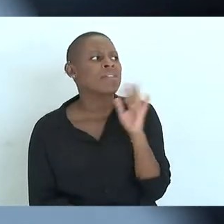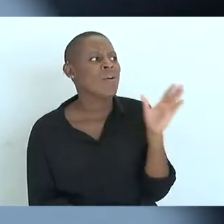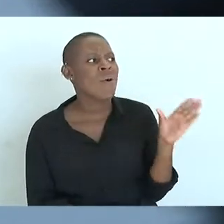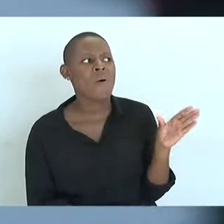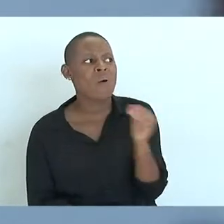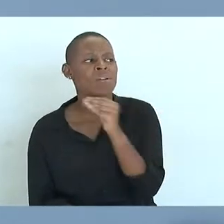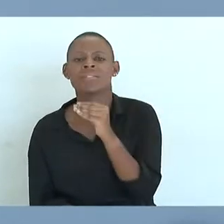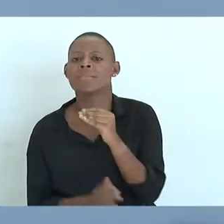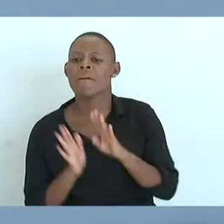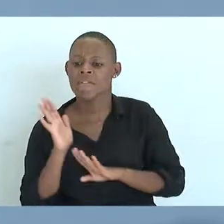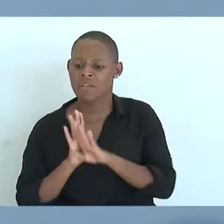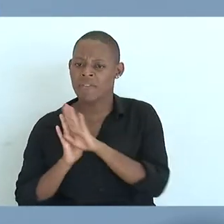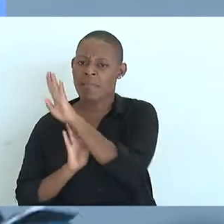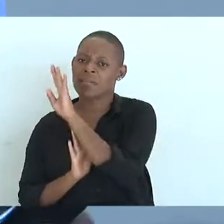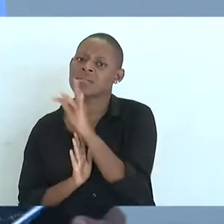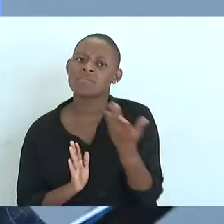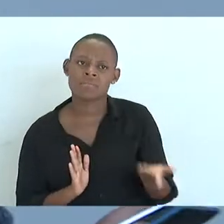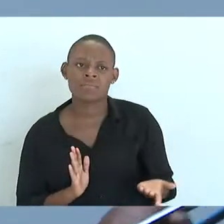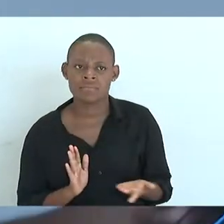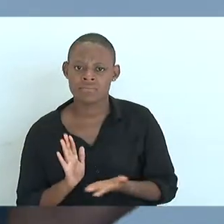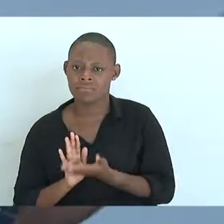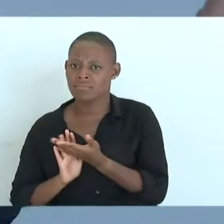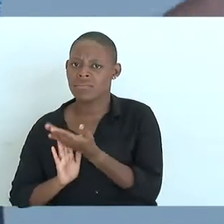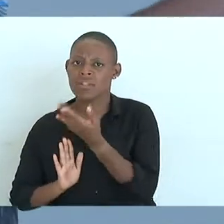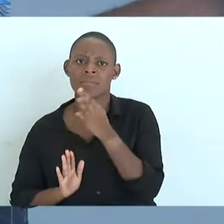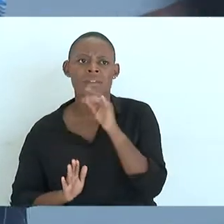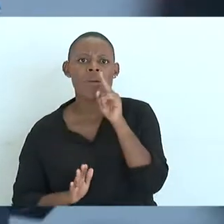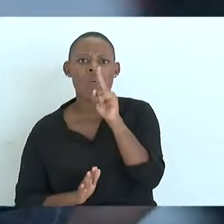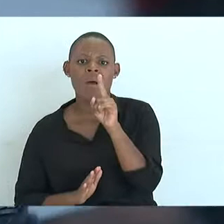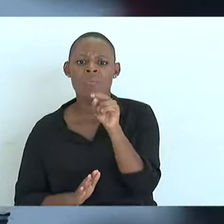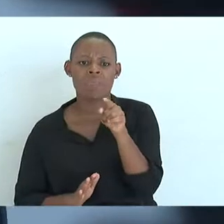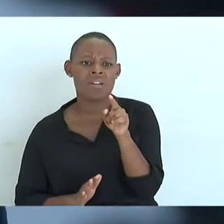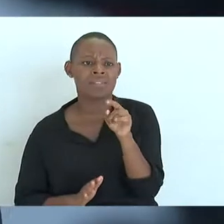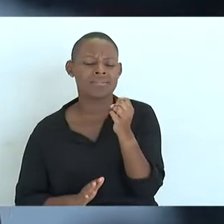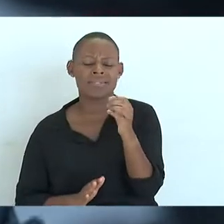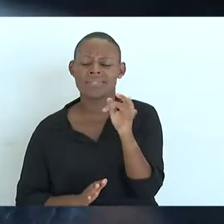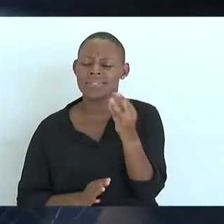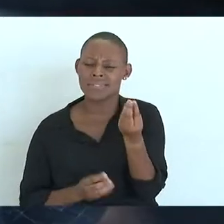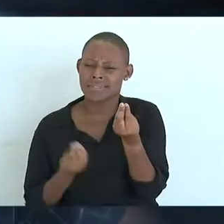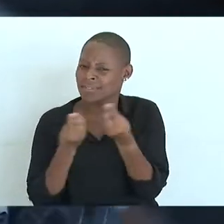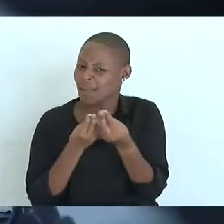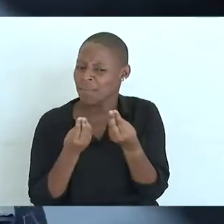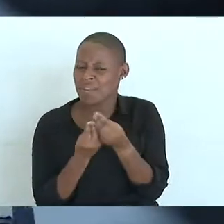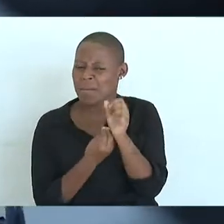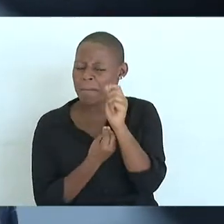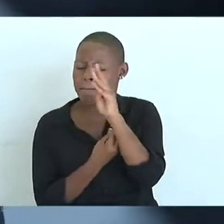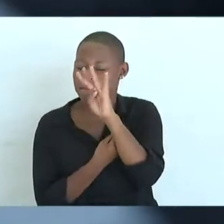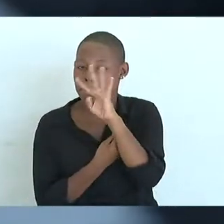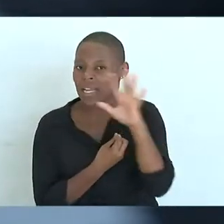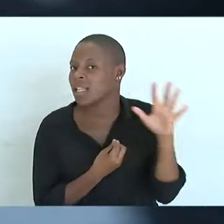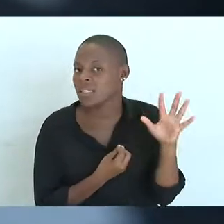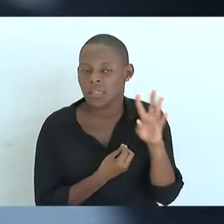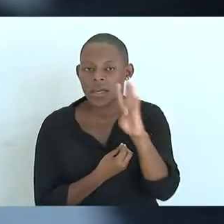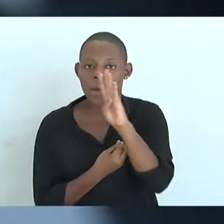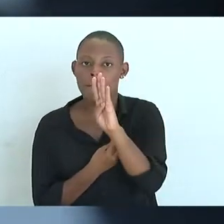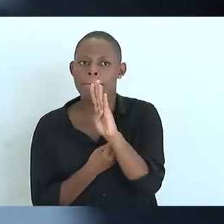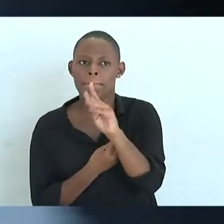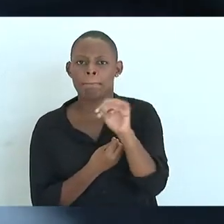wants development. There's a 1 billion rand bypasses getting built right in this Greek